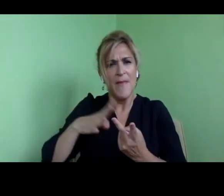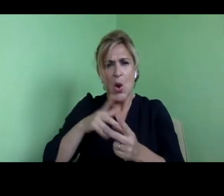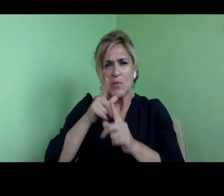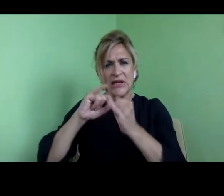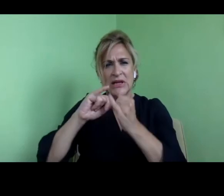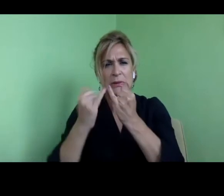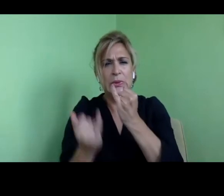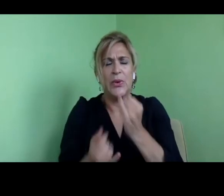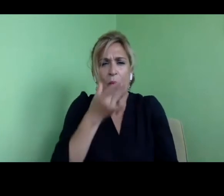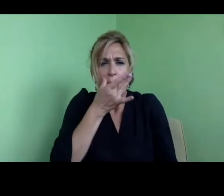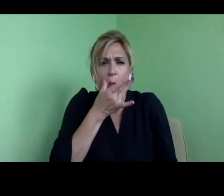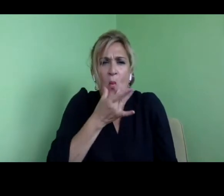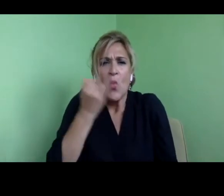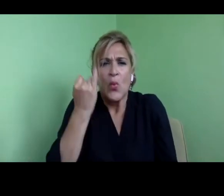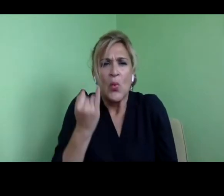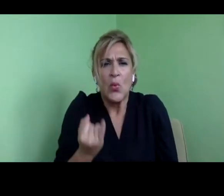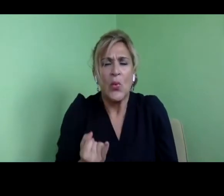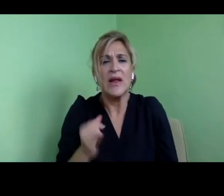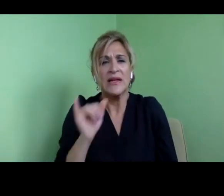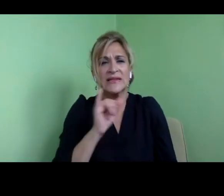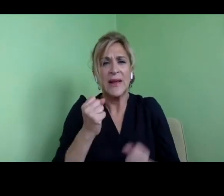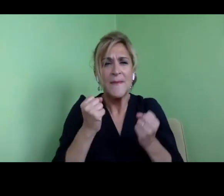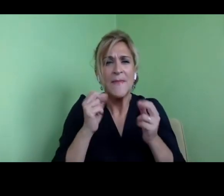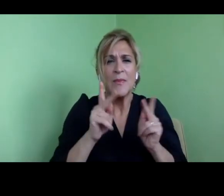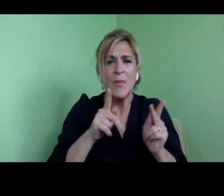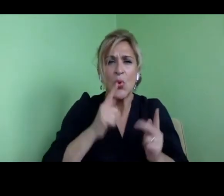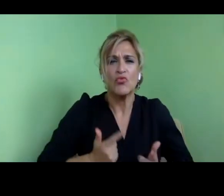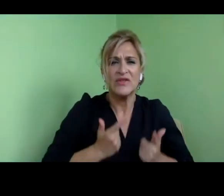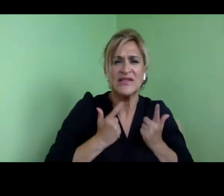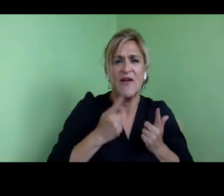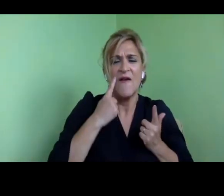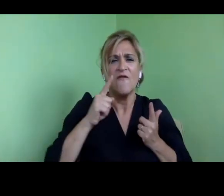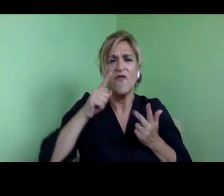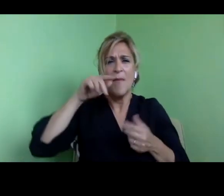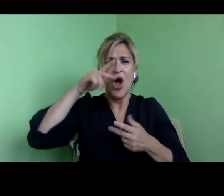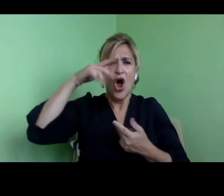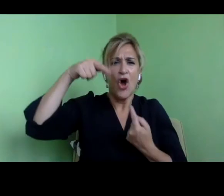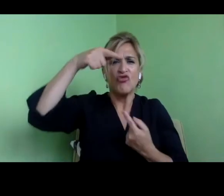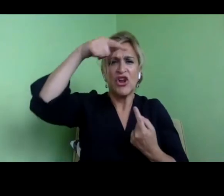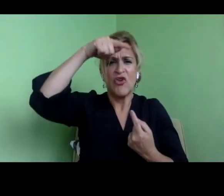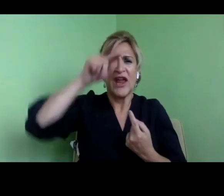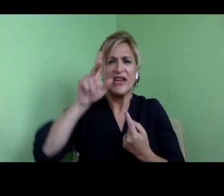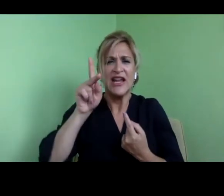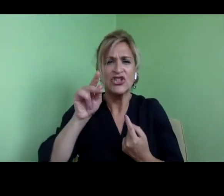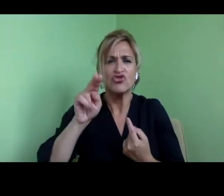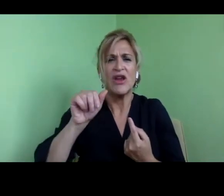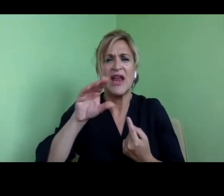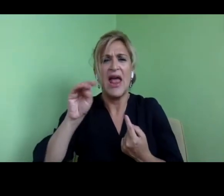Like the recent survivors of Hurricane Katrina and Maria in Puerto Rico, I was grief-stricken and waterlogged. Maybe